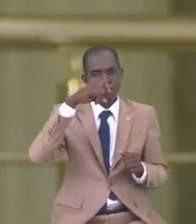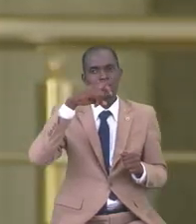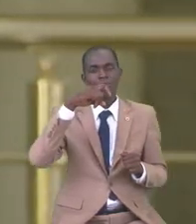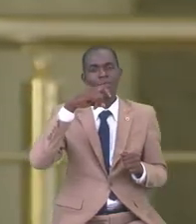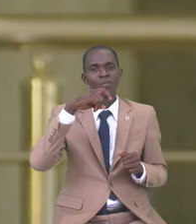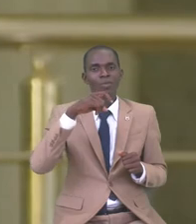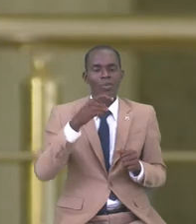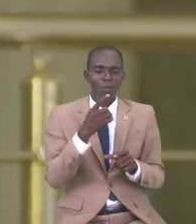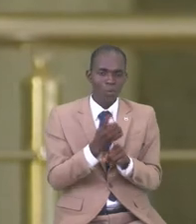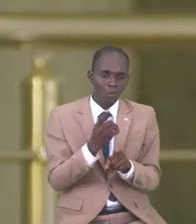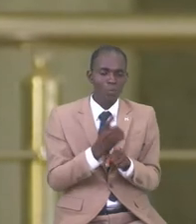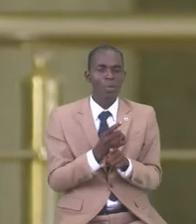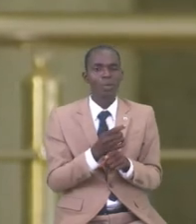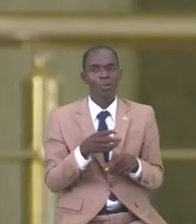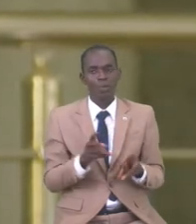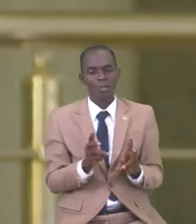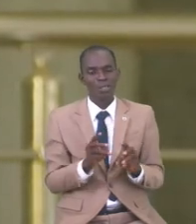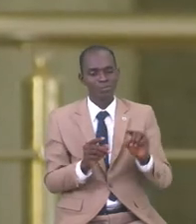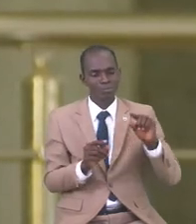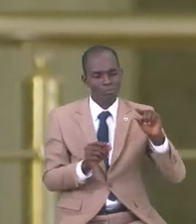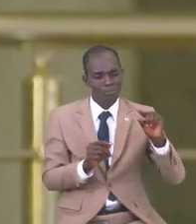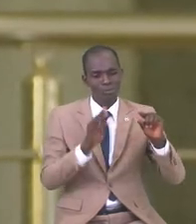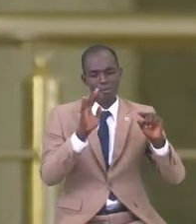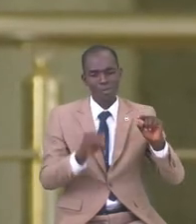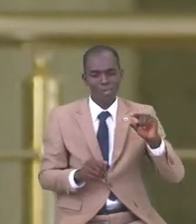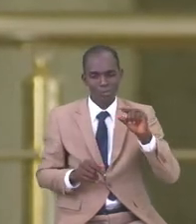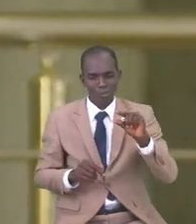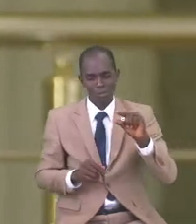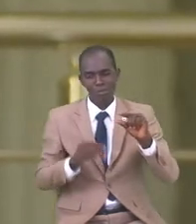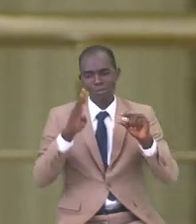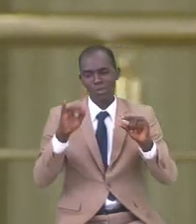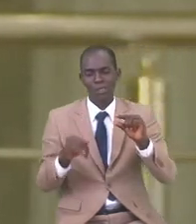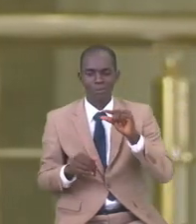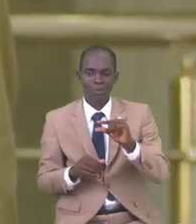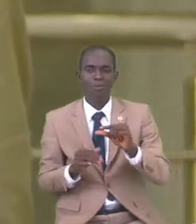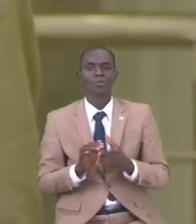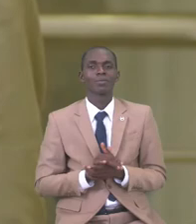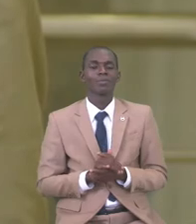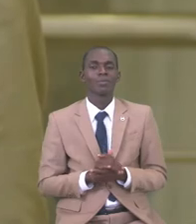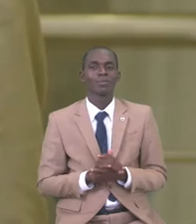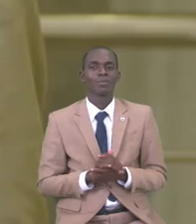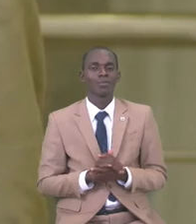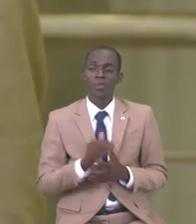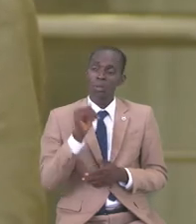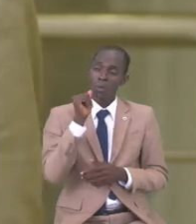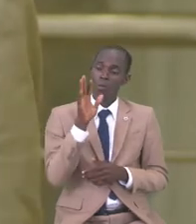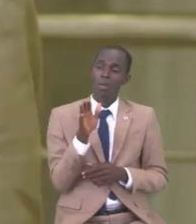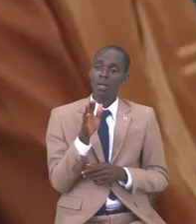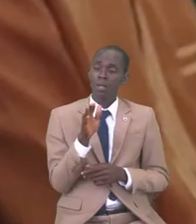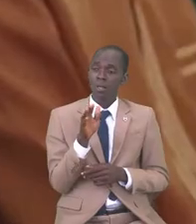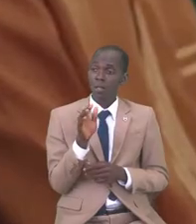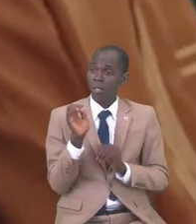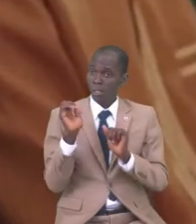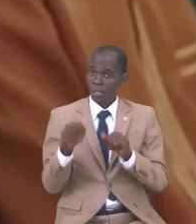edible manner. Beat by beat. Muscle by muscle. Woman, can I